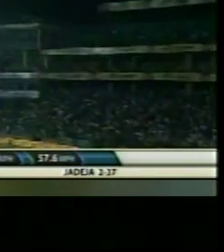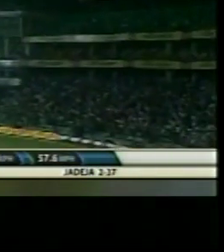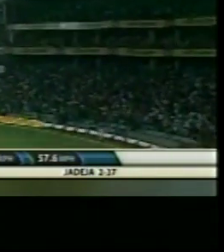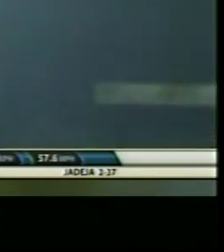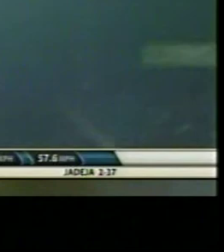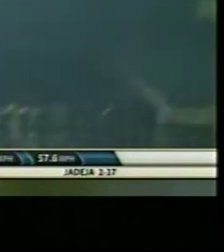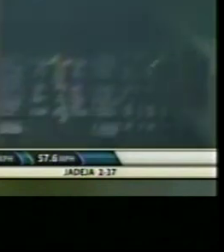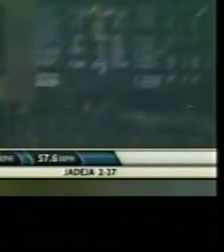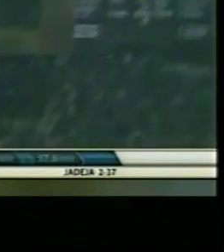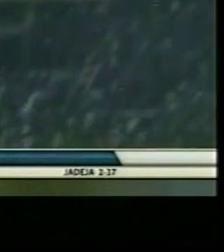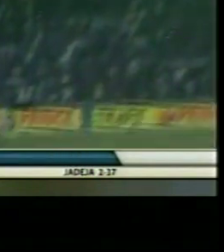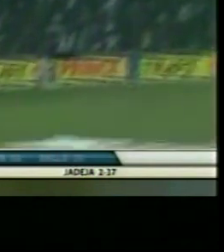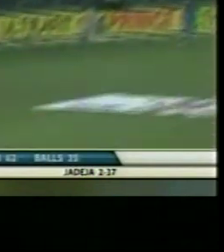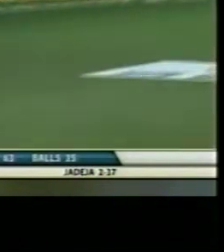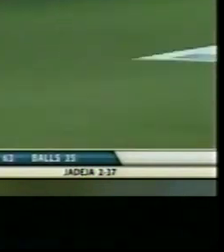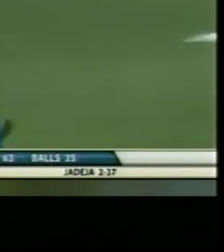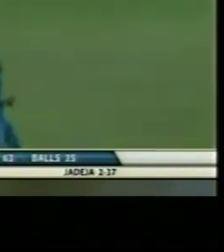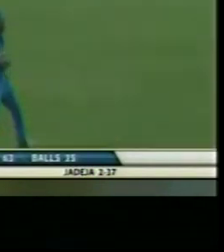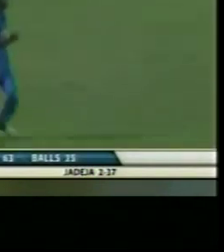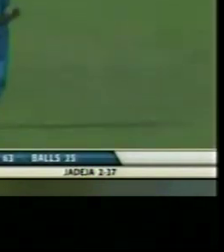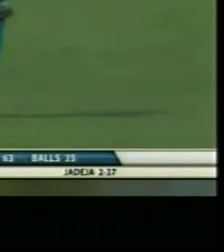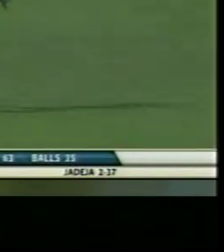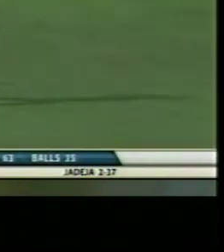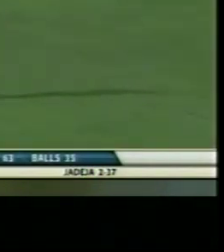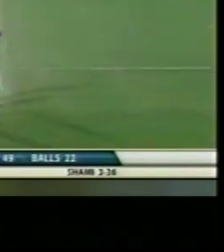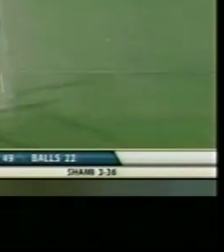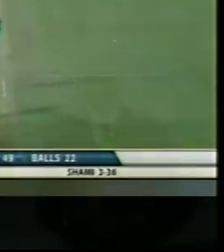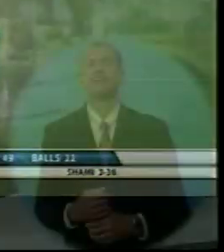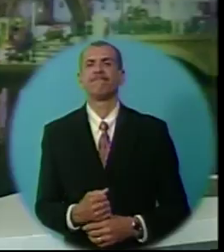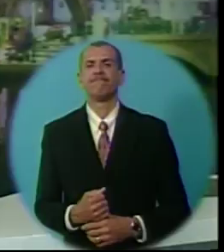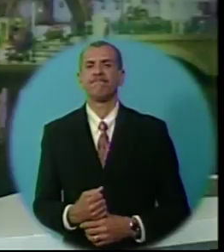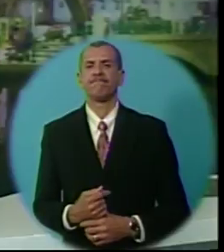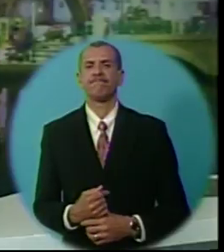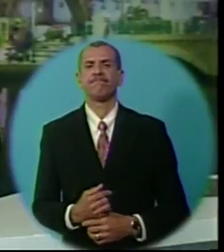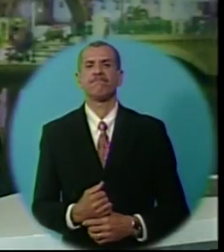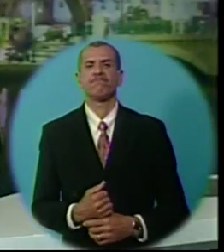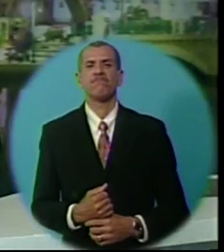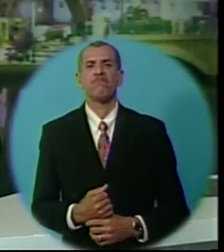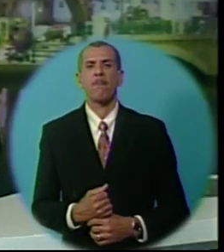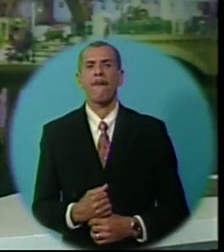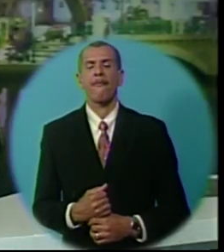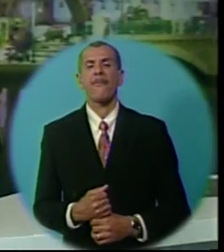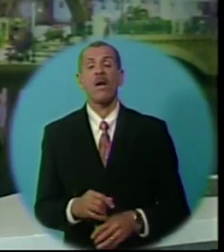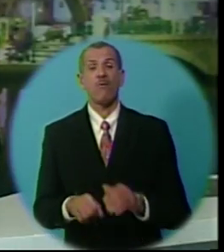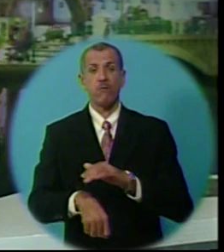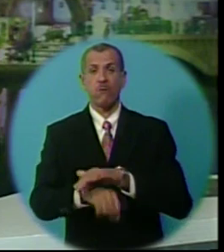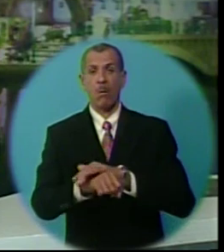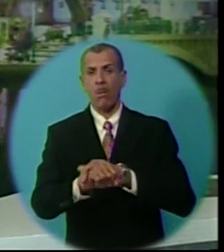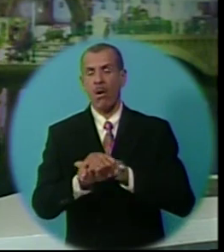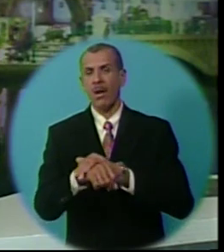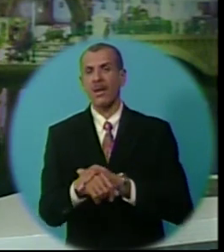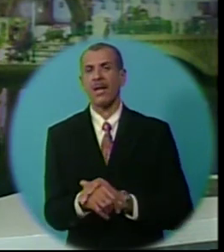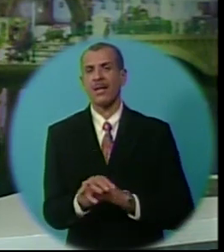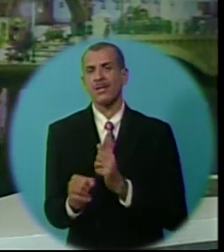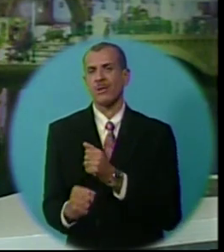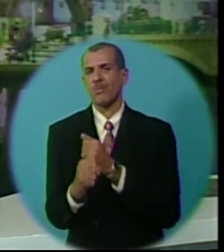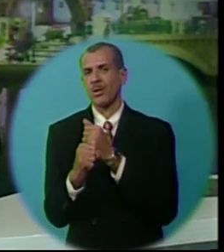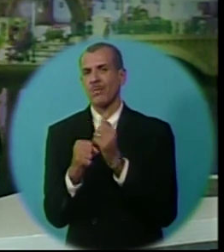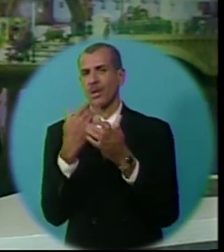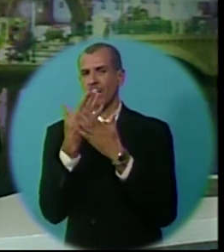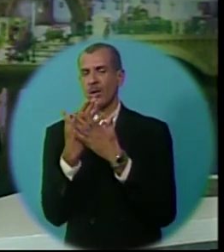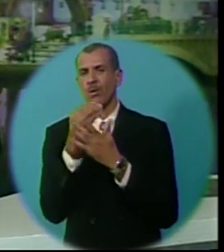and CBA have been made to provide for those payments. On the football, backed by excellent home